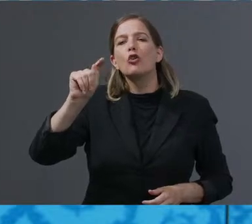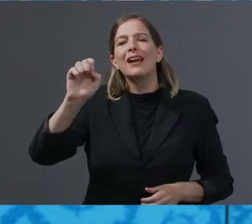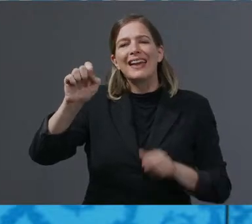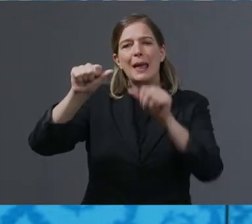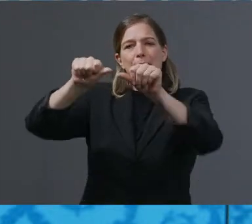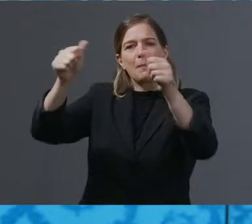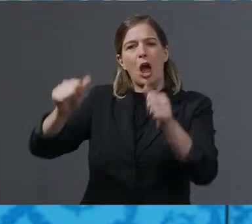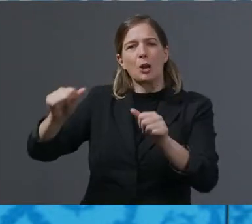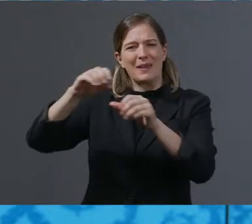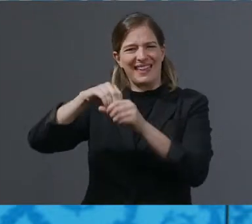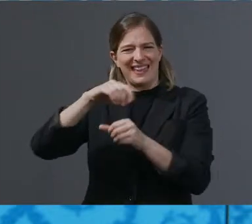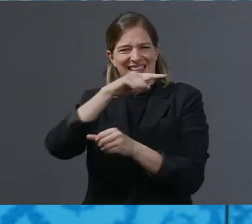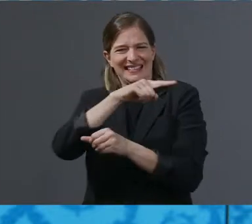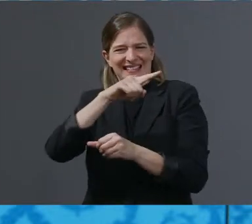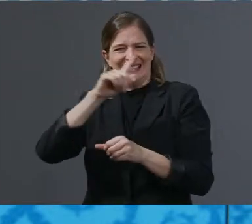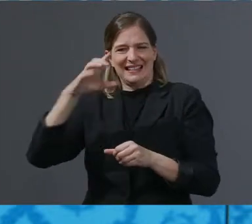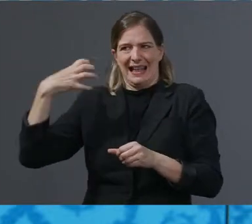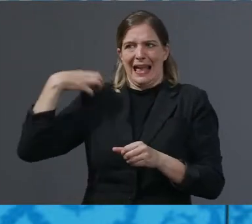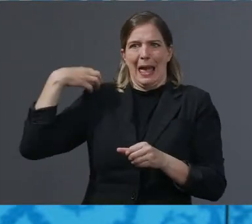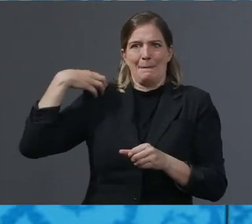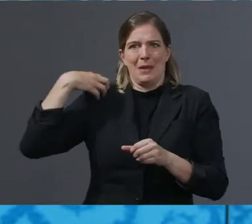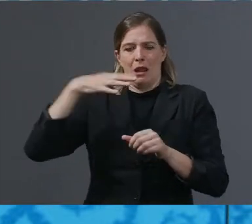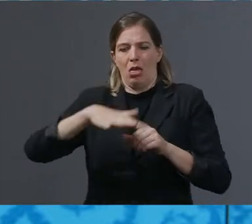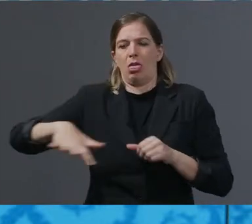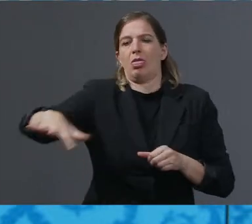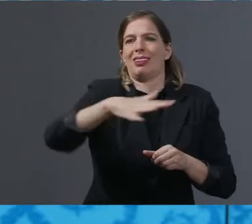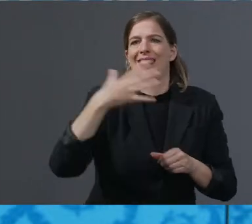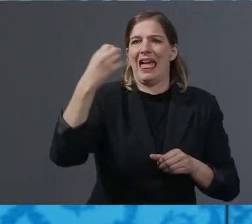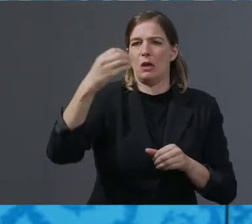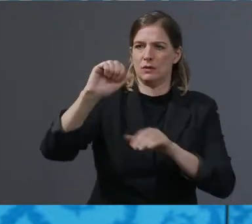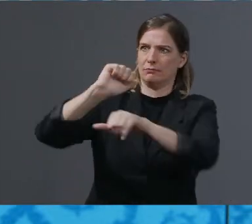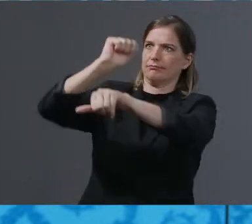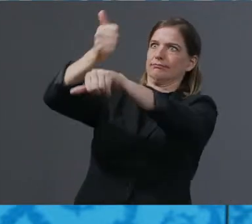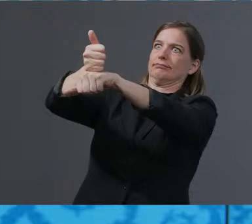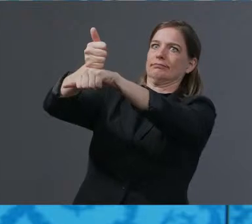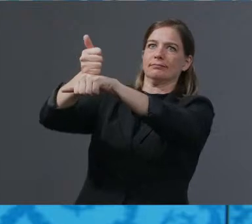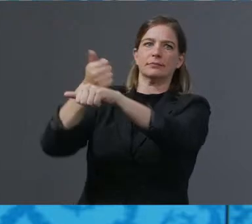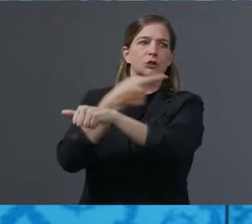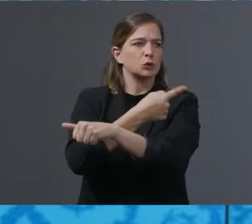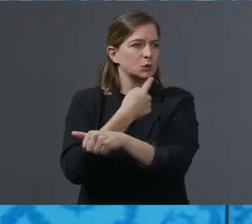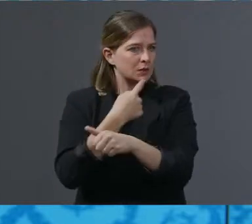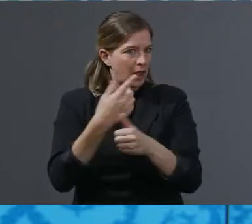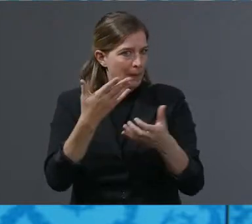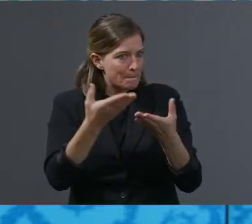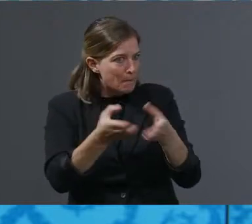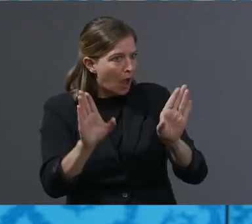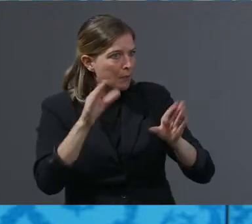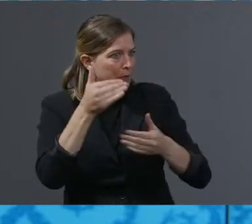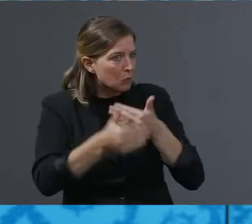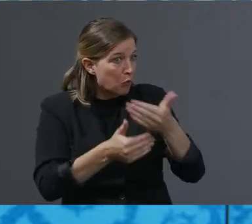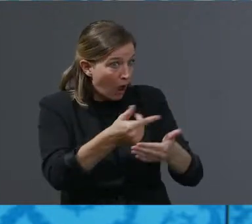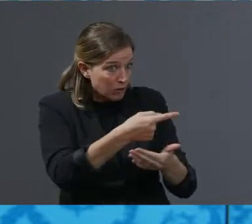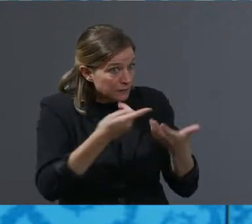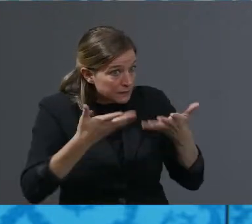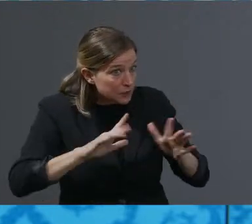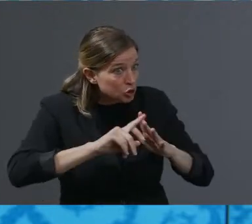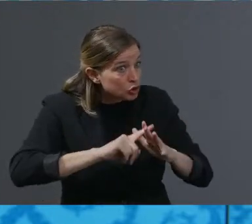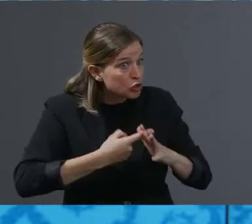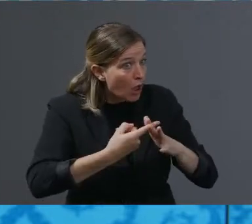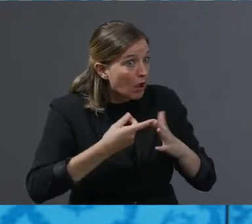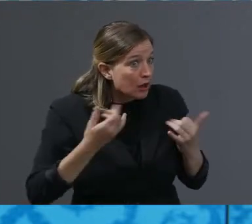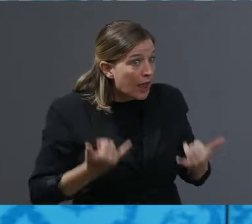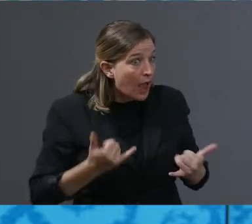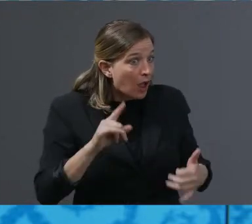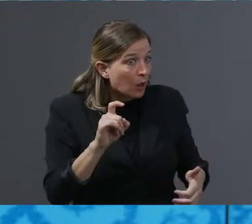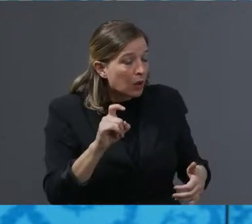stand now? Who's part of that public process? How do people participate? So I think in response to the question on